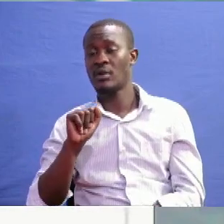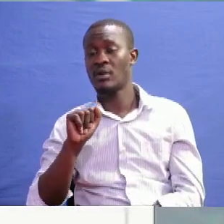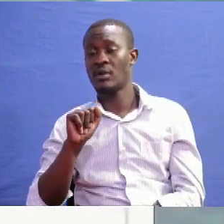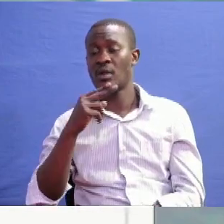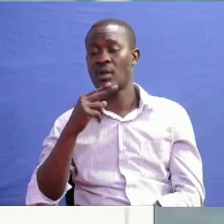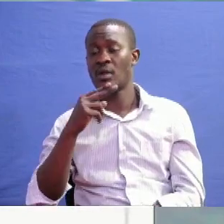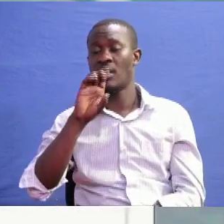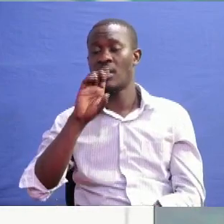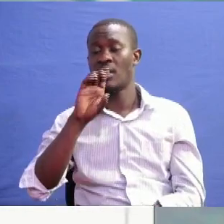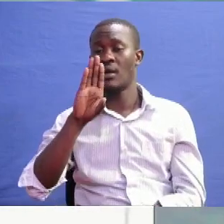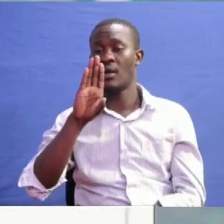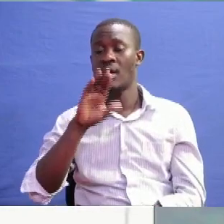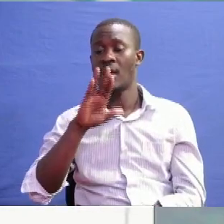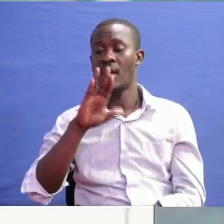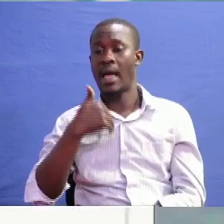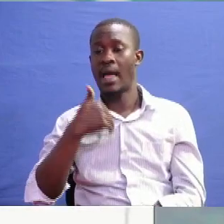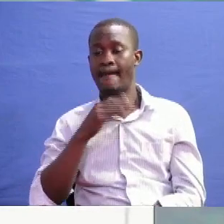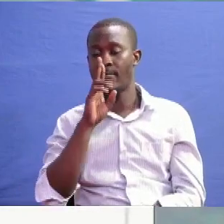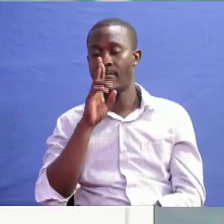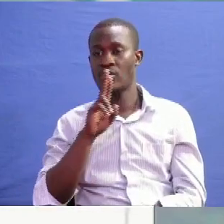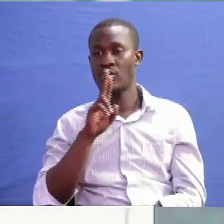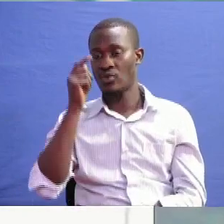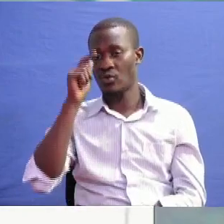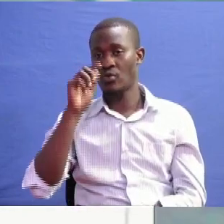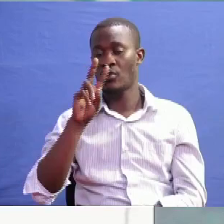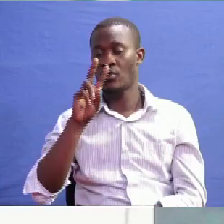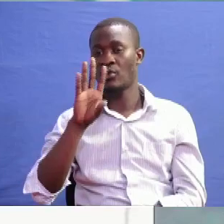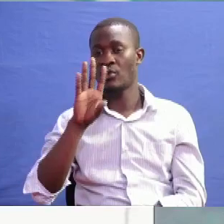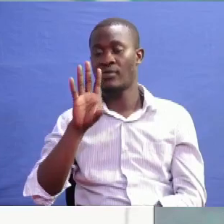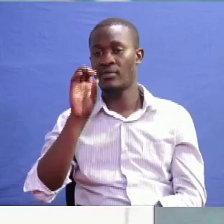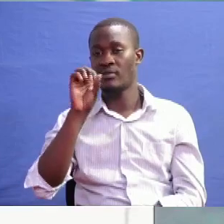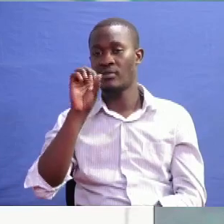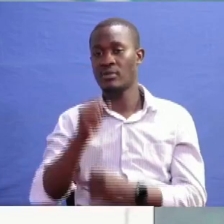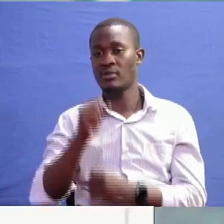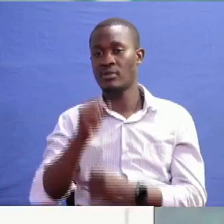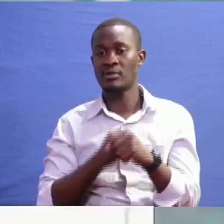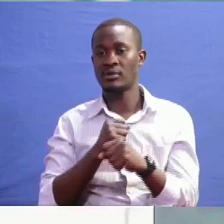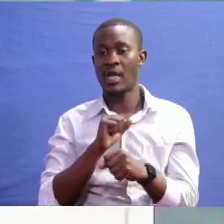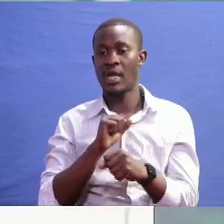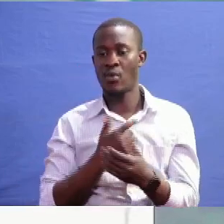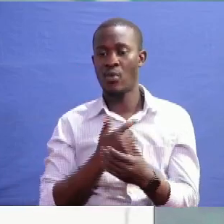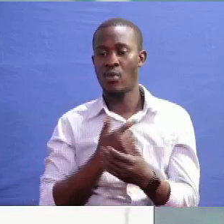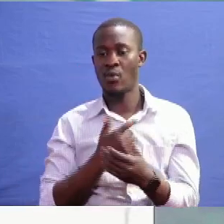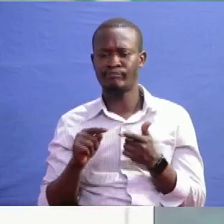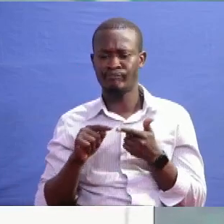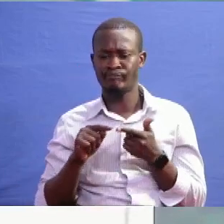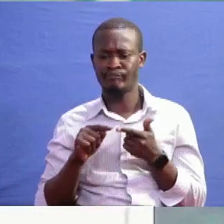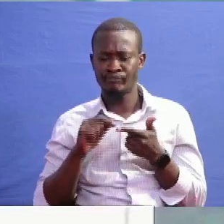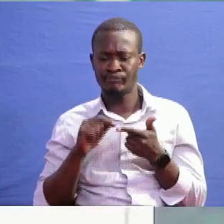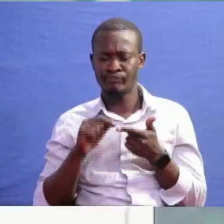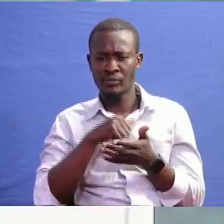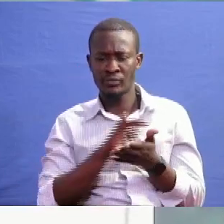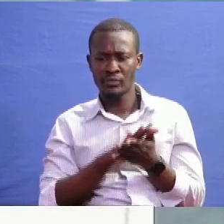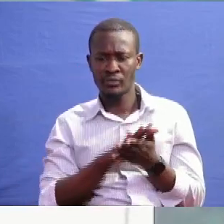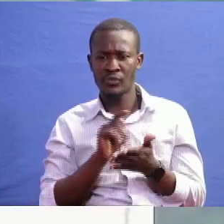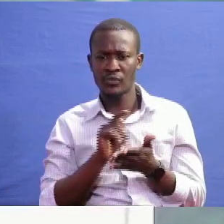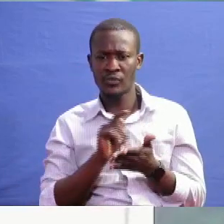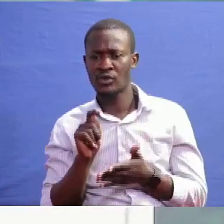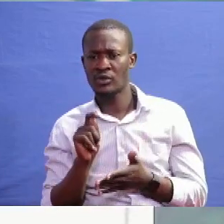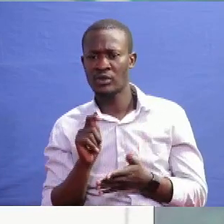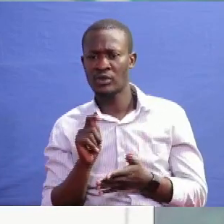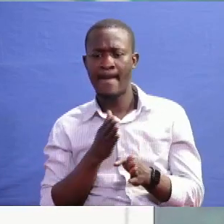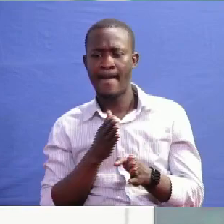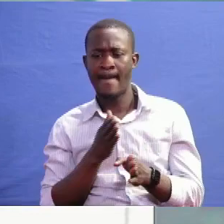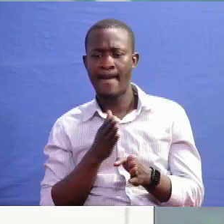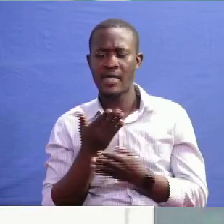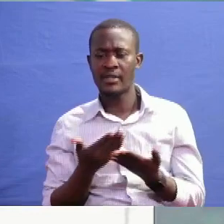instrument has been used for more than 25 years. Okay. And we have tested it. Now, the key thing